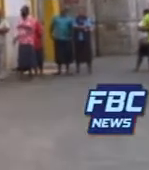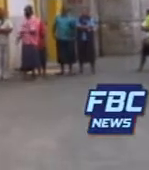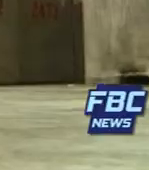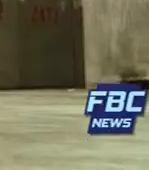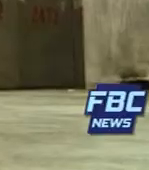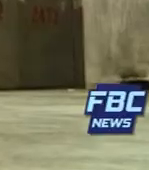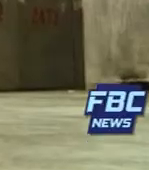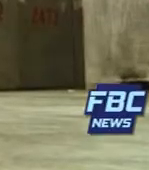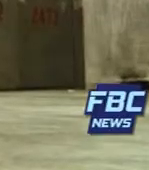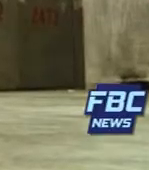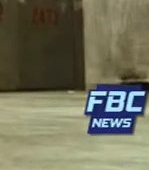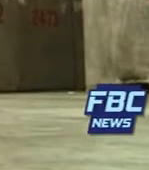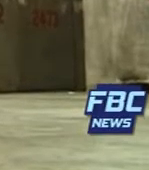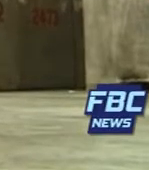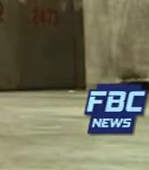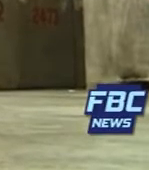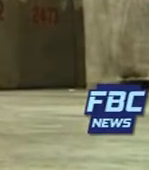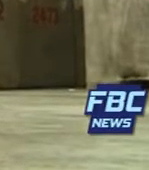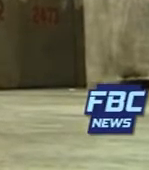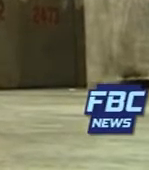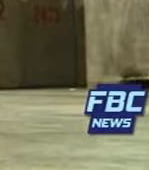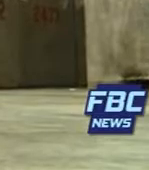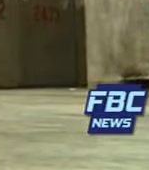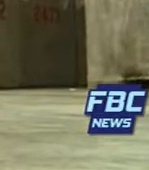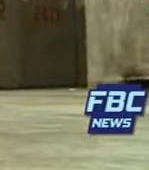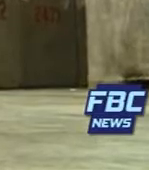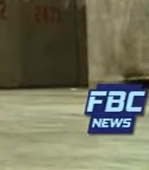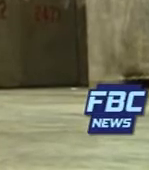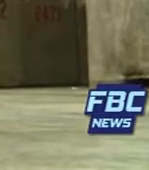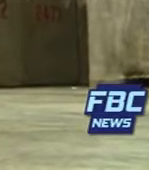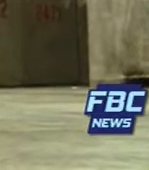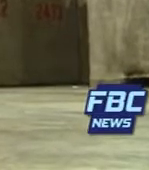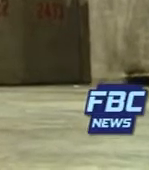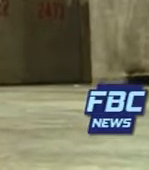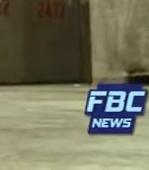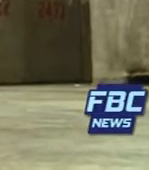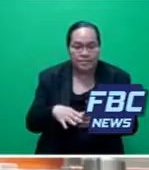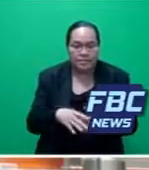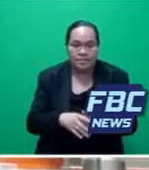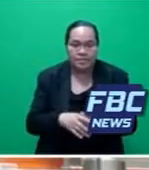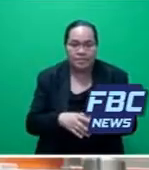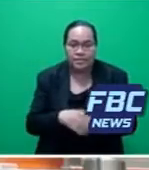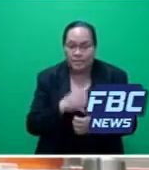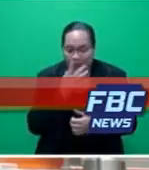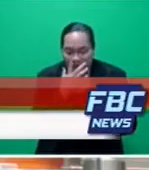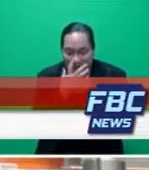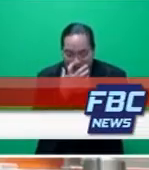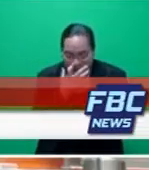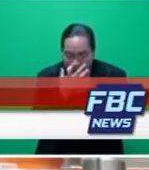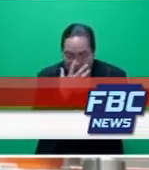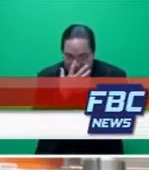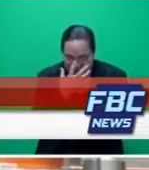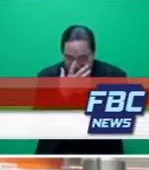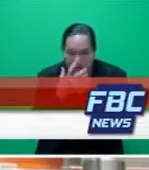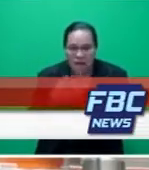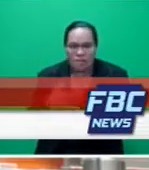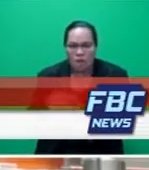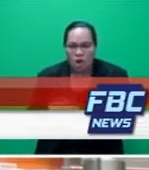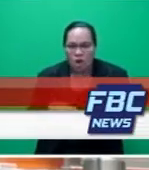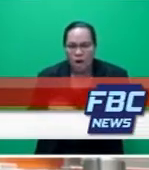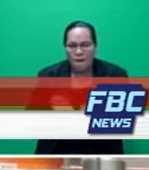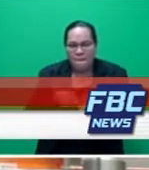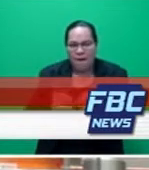Bumble Bee purchases only small volumes of albacore from local fleets. As a backup, if you like, Mr. Speaker, sir,